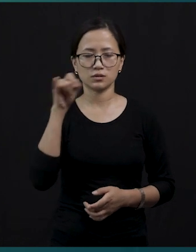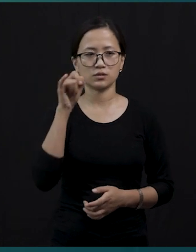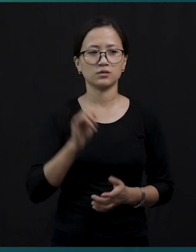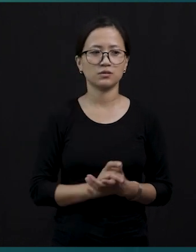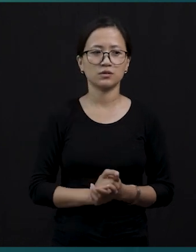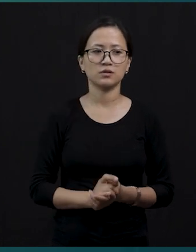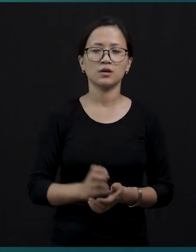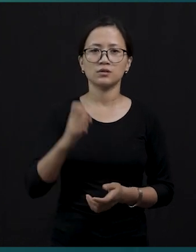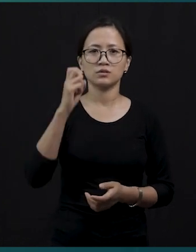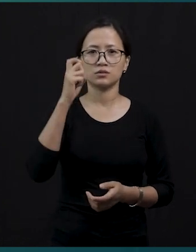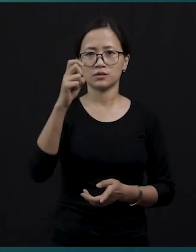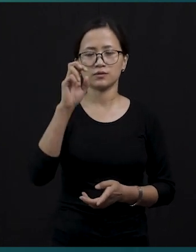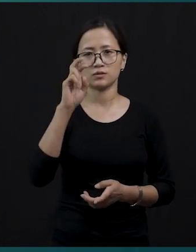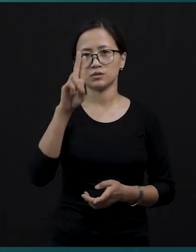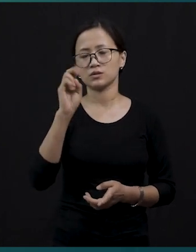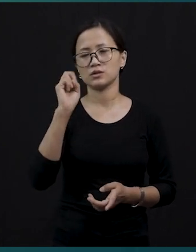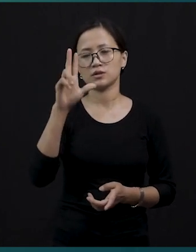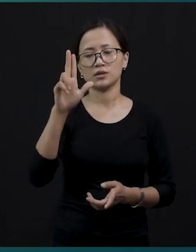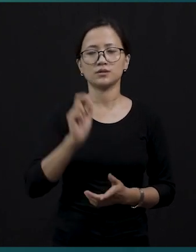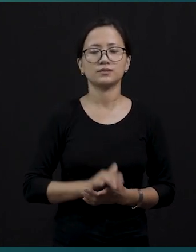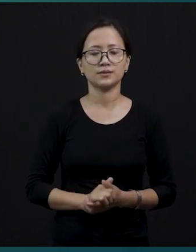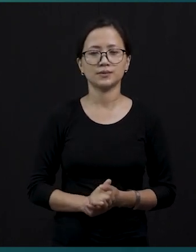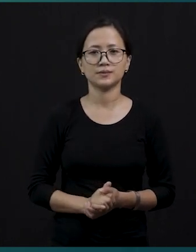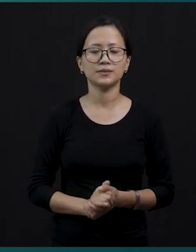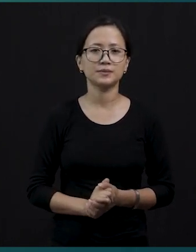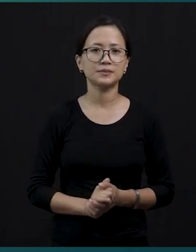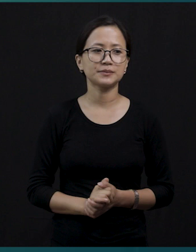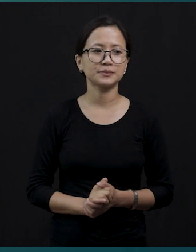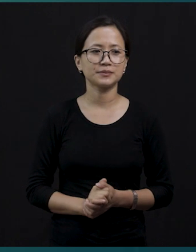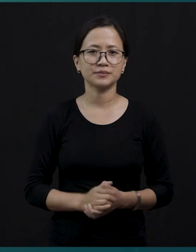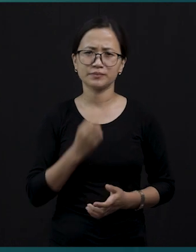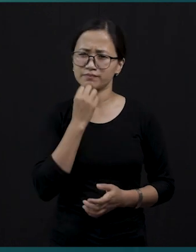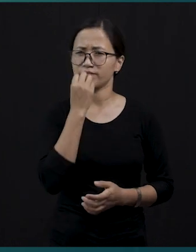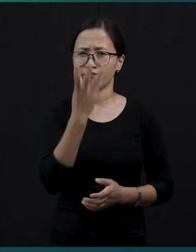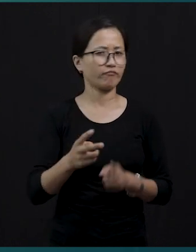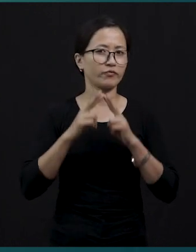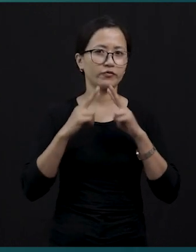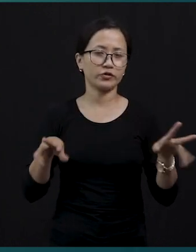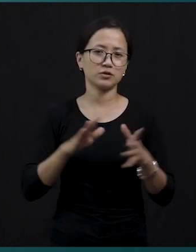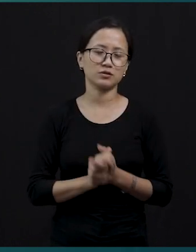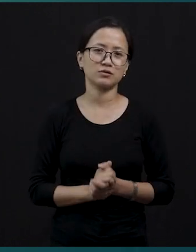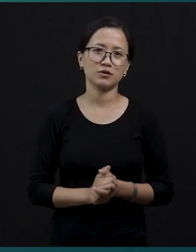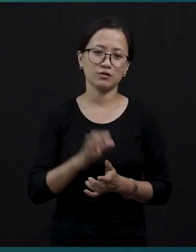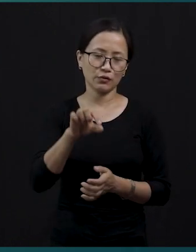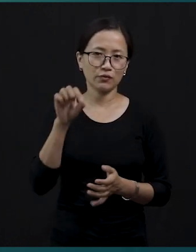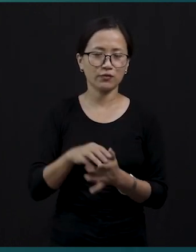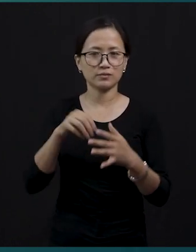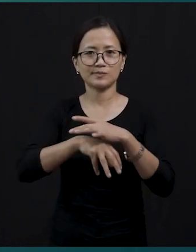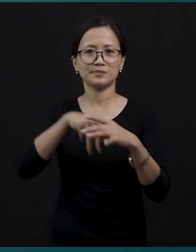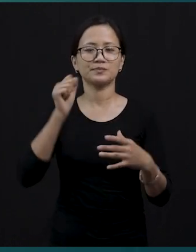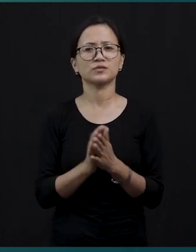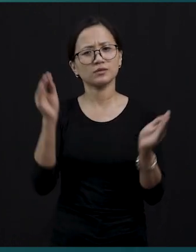have 726, then you have 728, right? It is very easy to find it out.